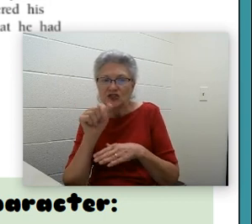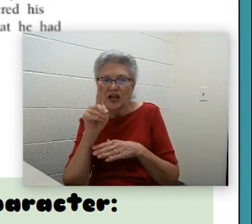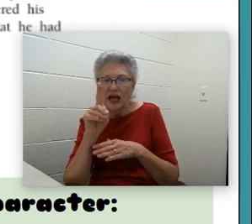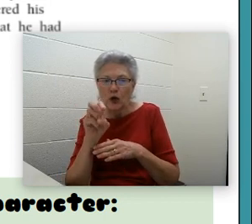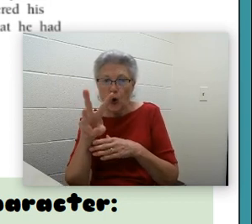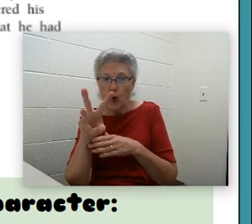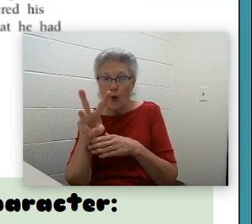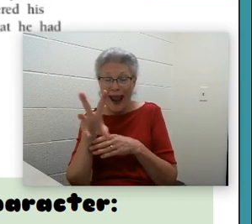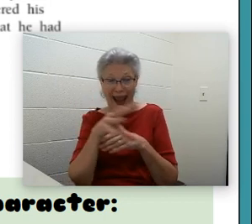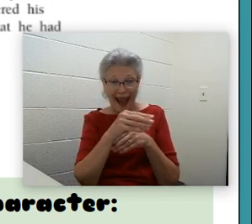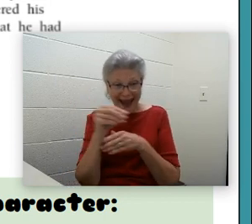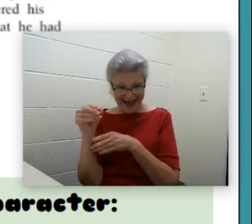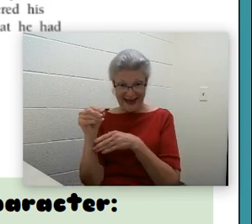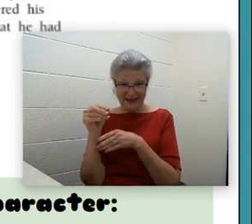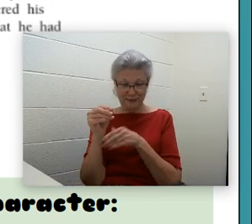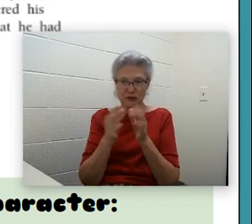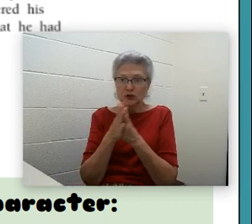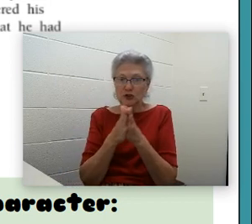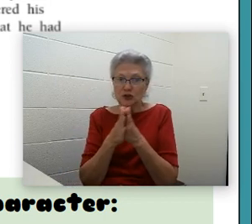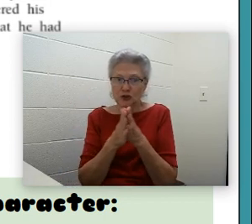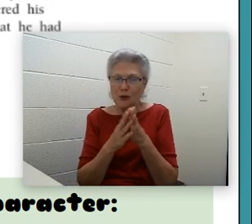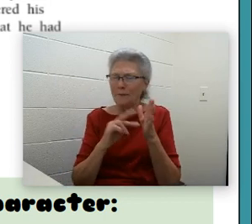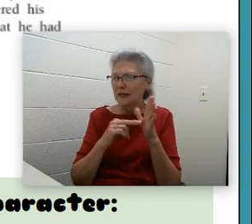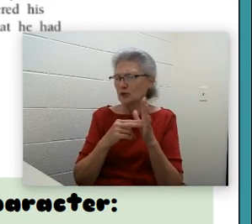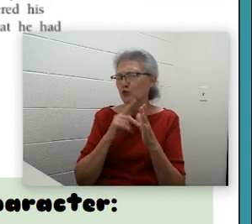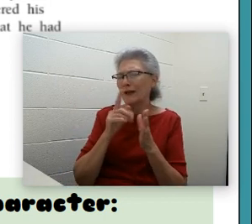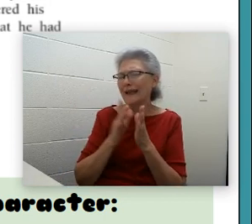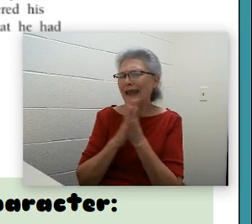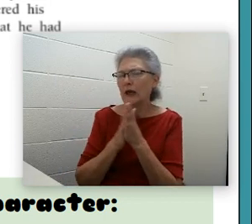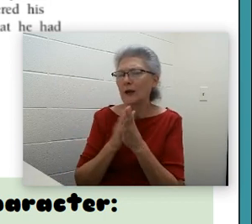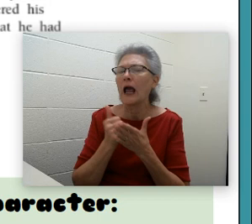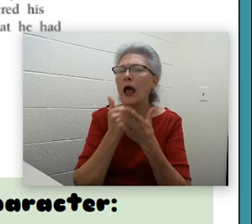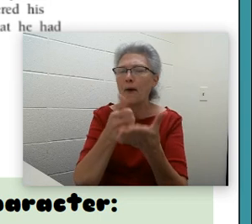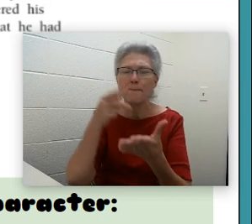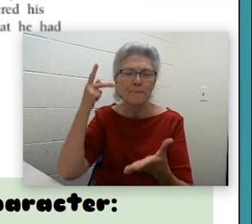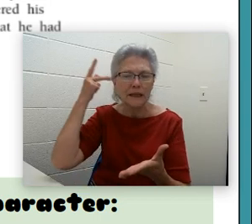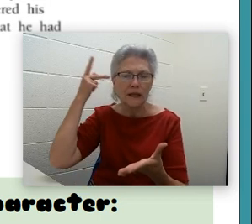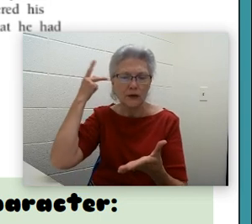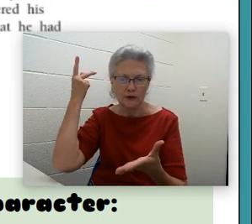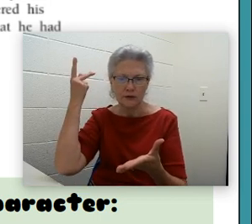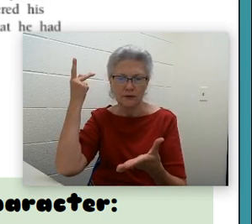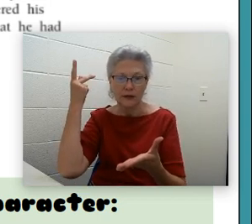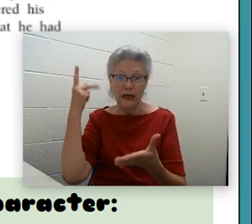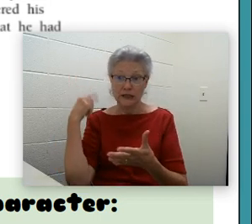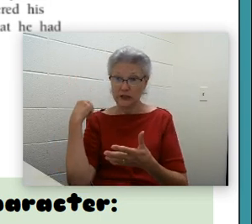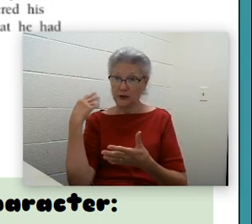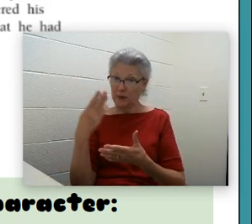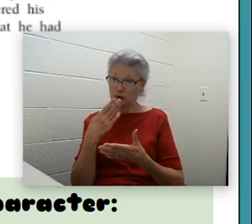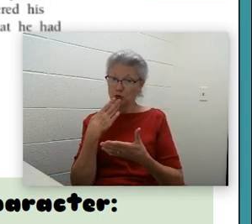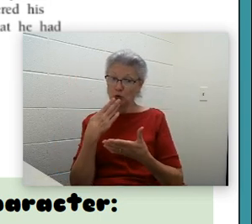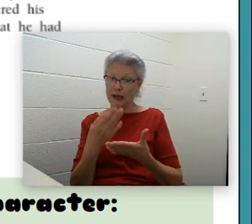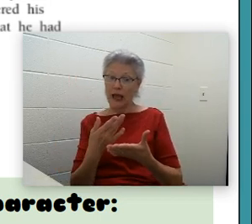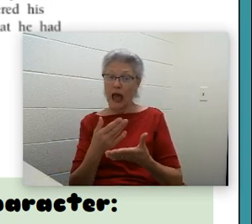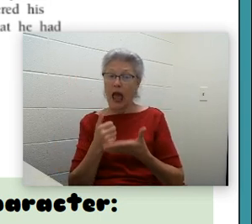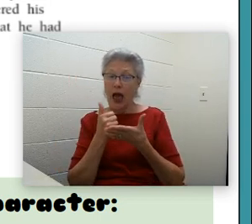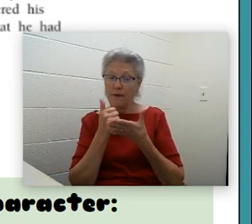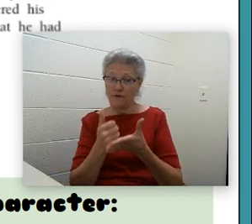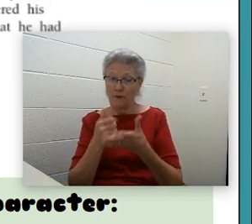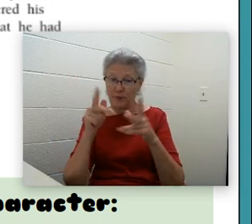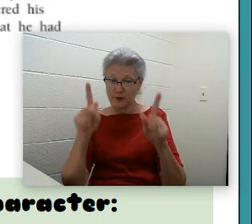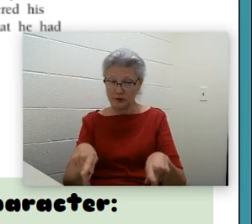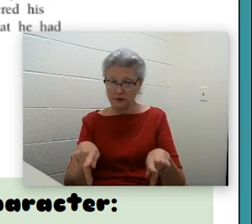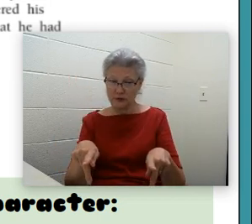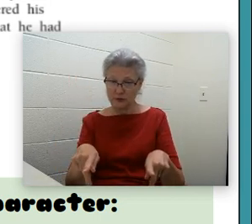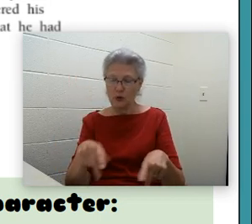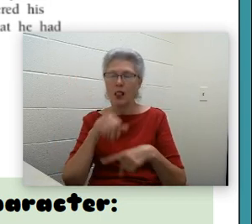because she's eager to find the shadow, it must mean that she's really eager to help Peter. Tinkerbell must be a very helpful person